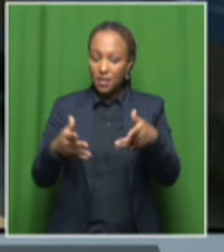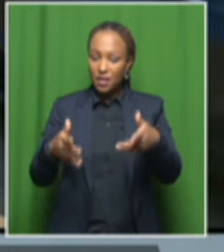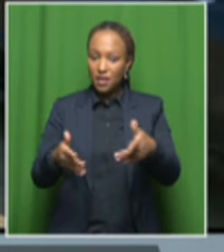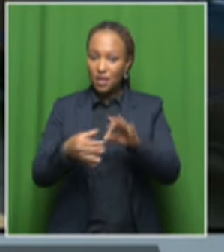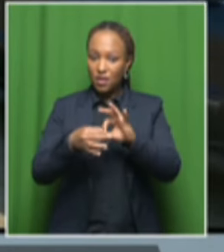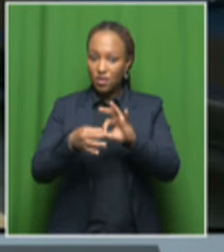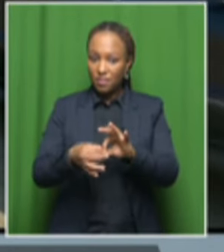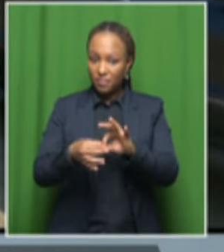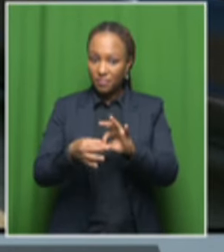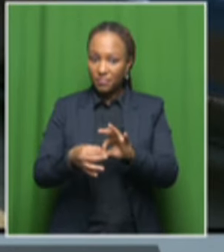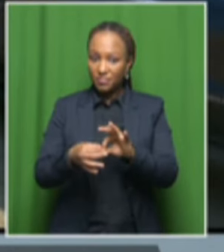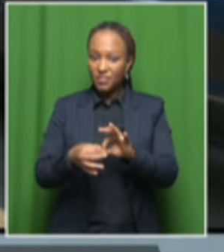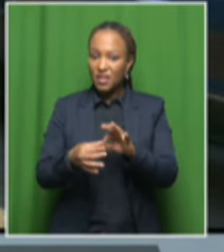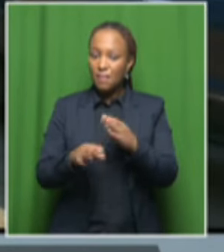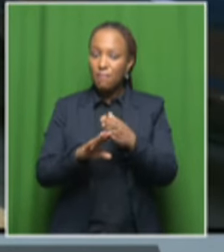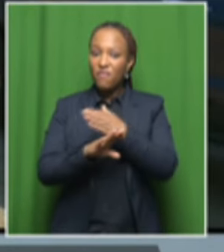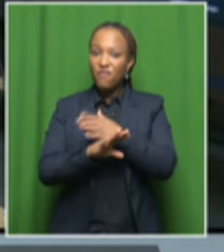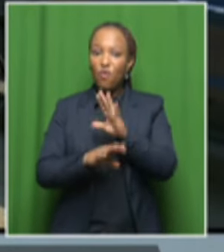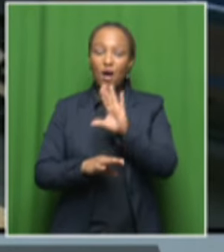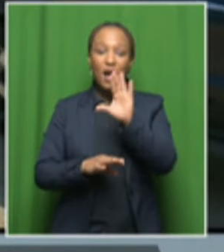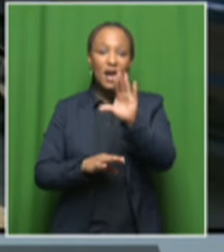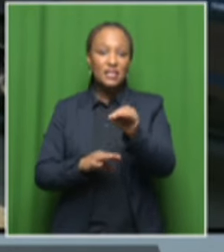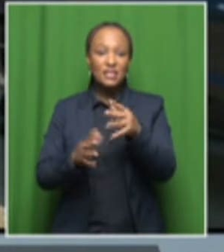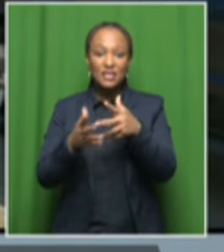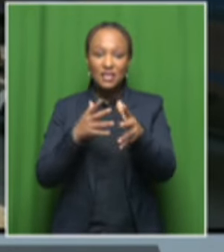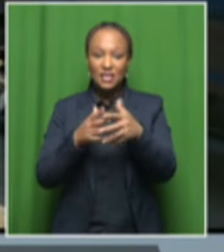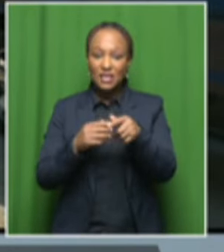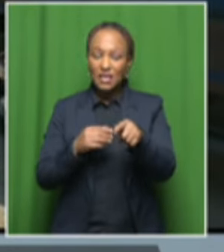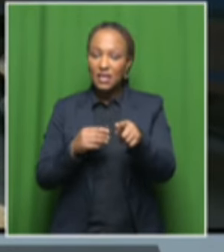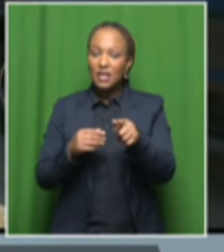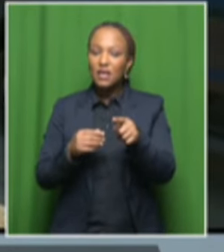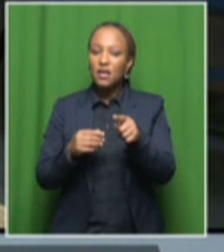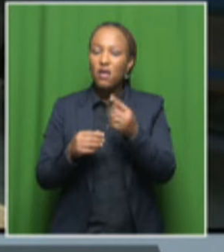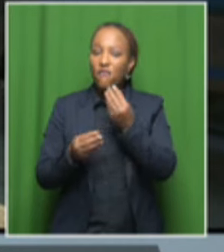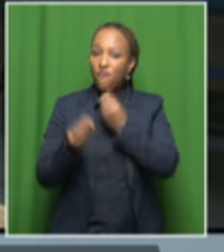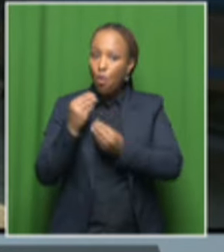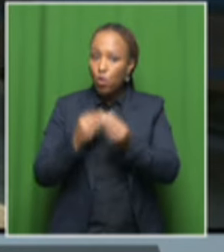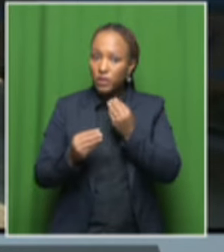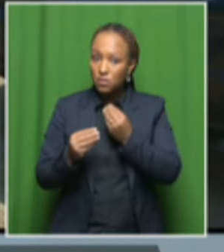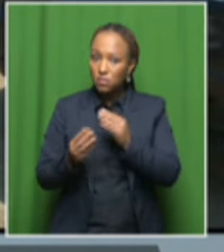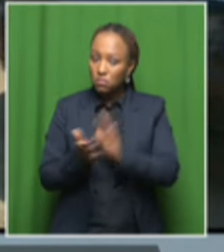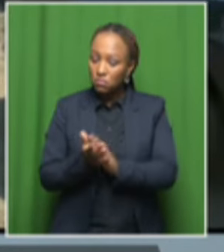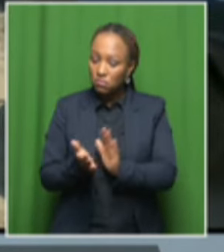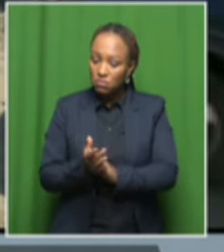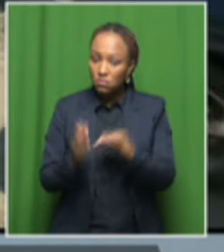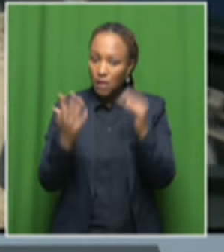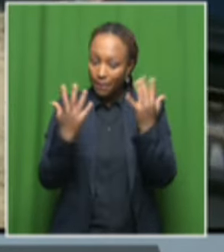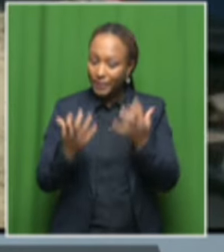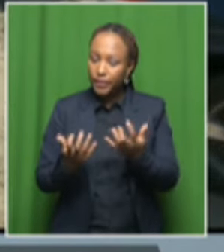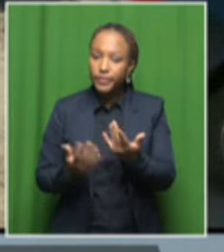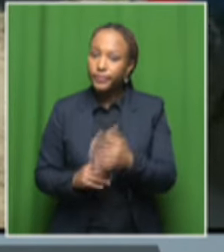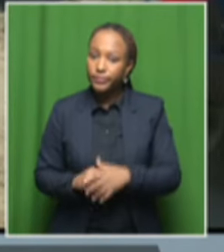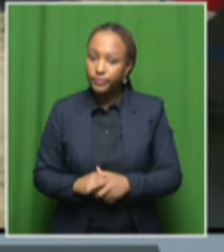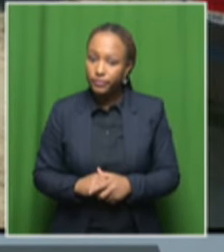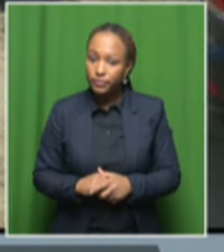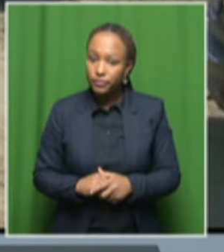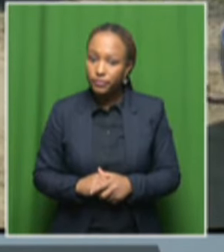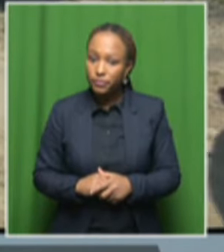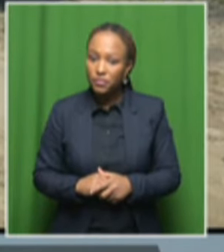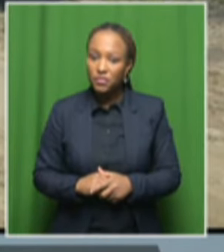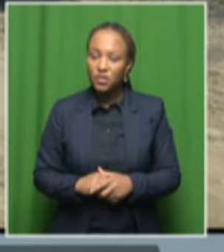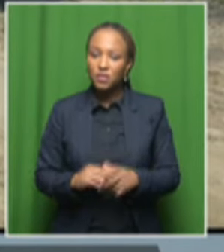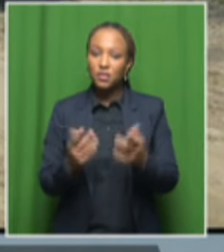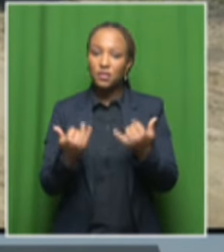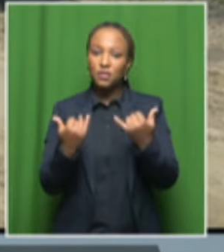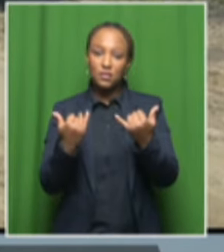Before asking for any single cent for grocery, he wanted to know the budget, and you had to throw it